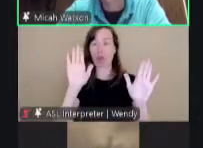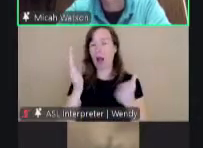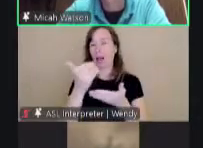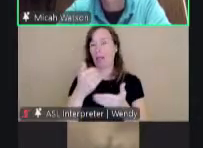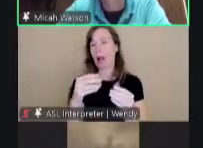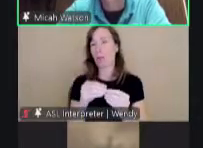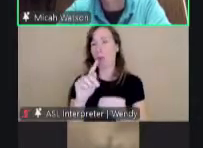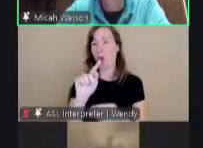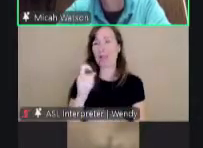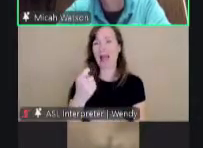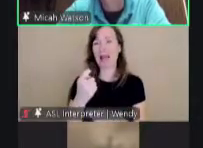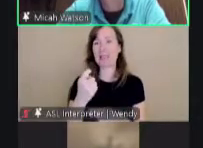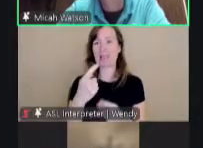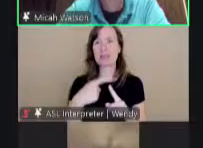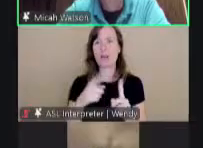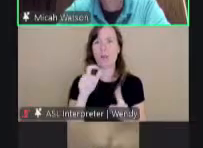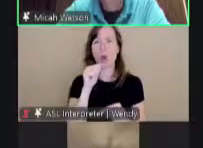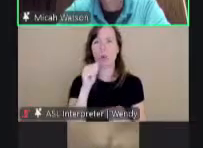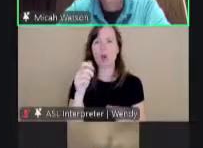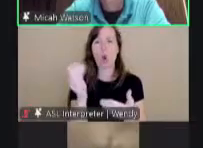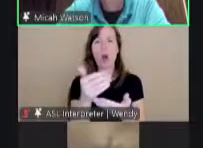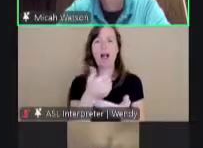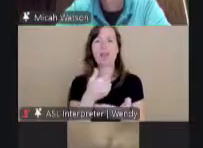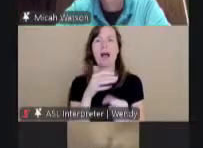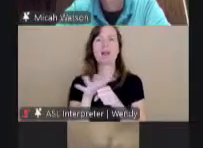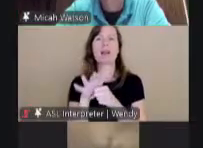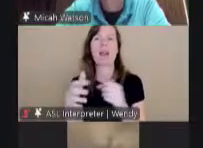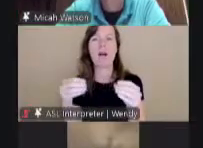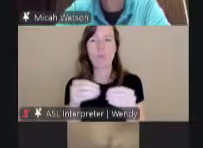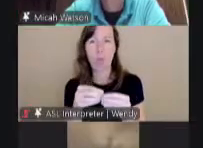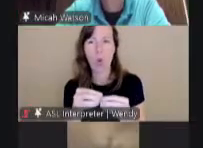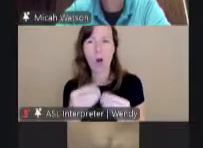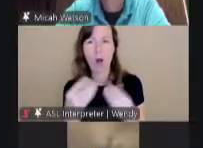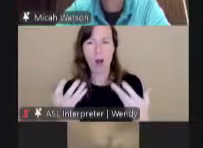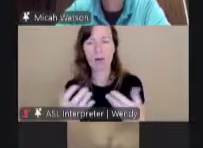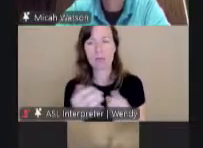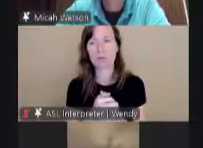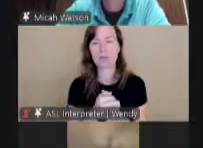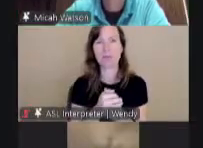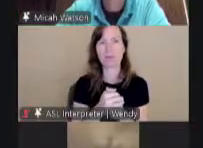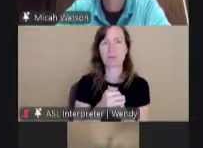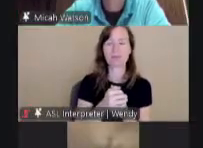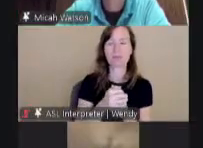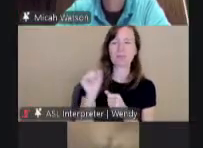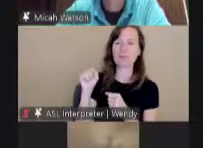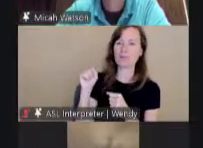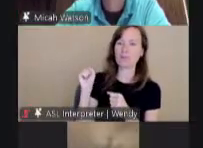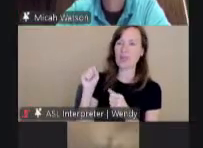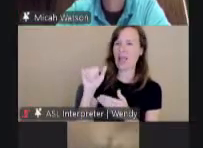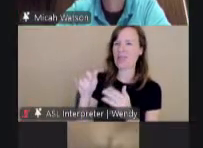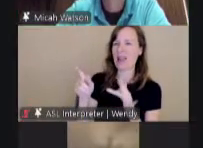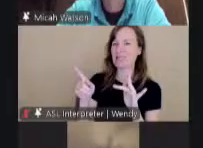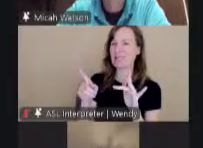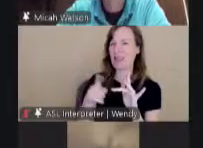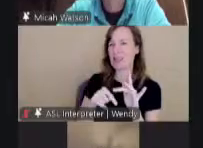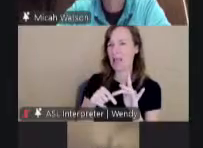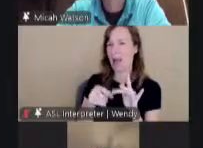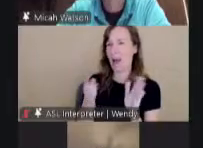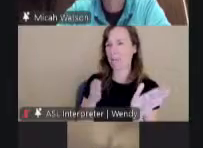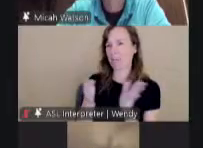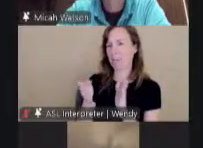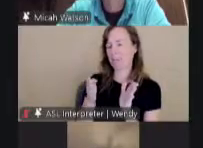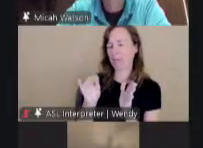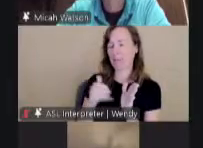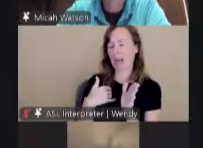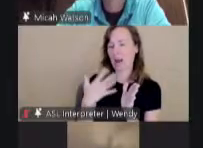We just don't collect enough more to so that's the number. I mean, that's the gap that I want to discuss. I just wanted to make sure we